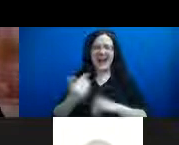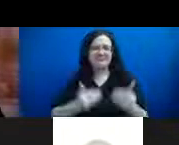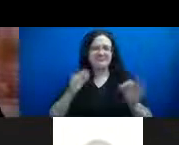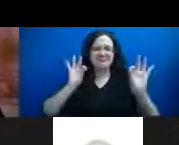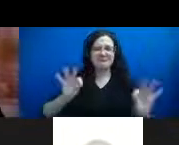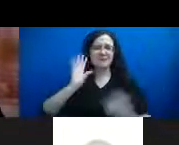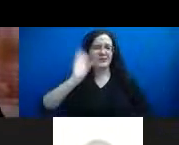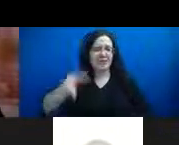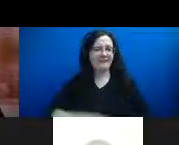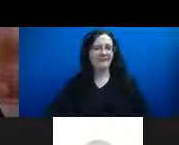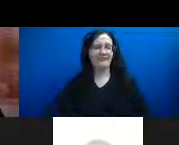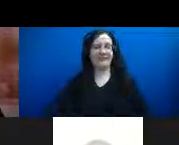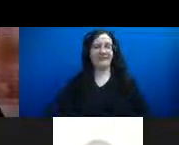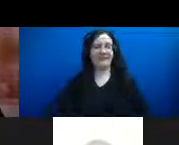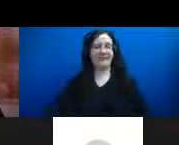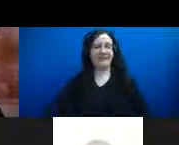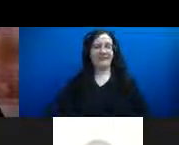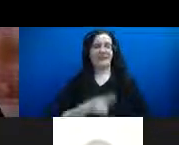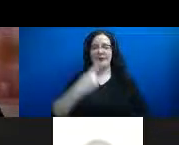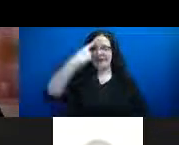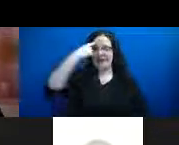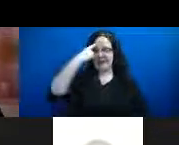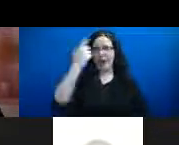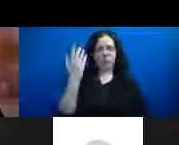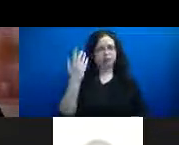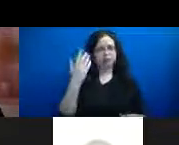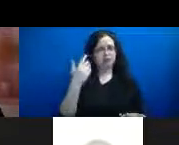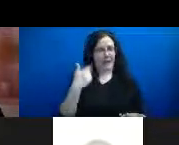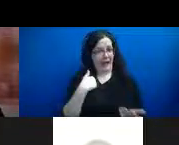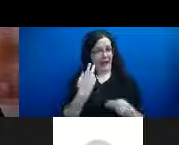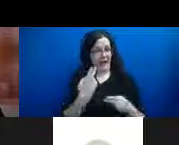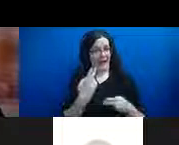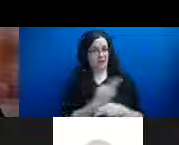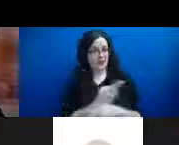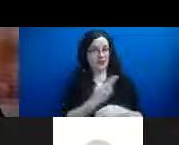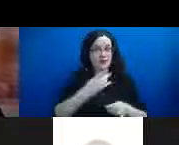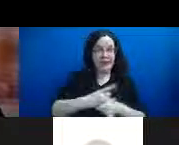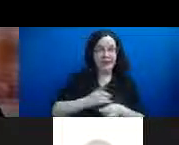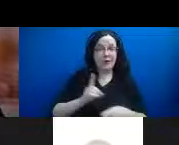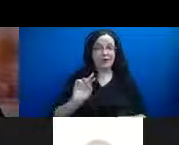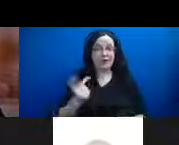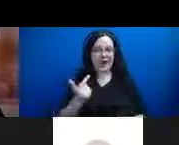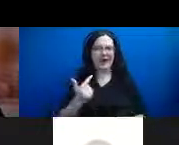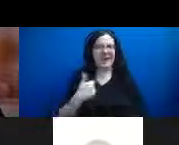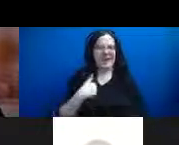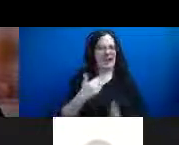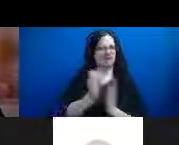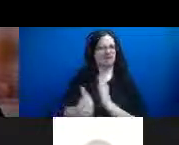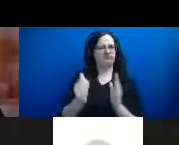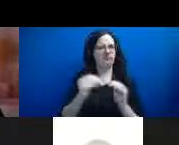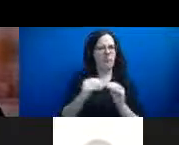better, or cognitions that they're more capable of using it, et cetera, or dealing with it, et cetera.